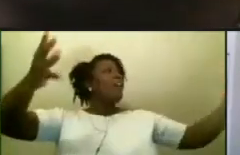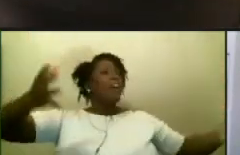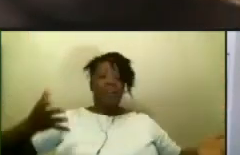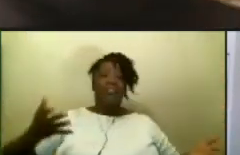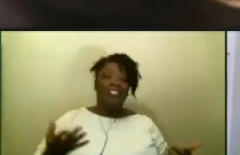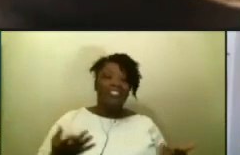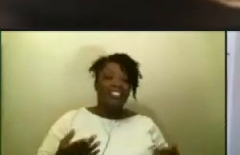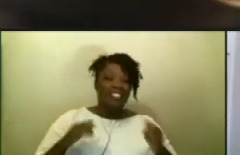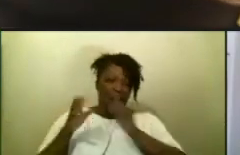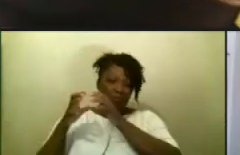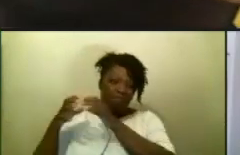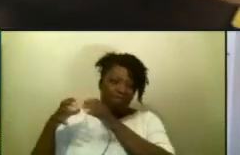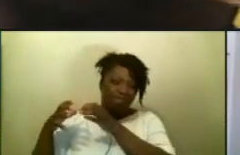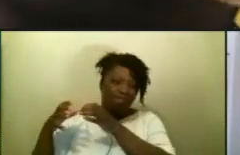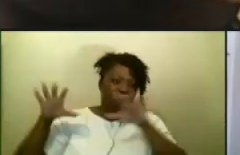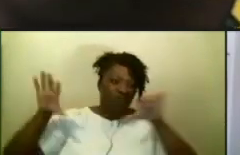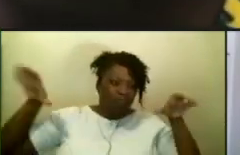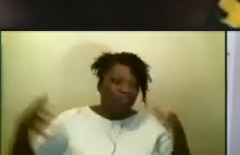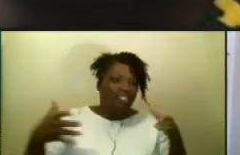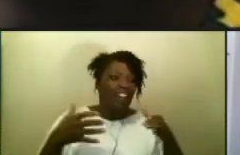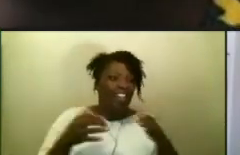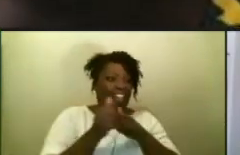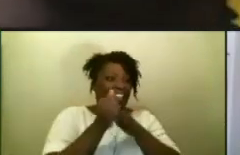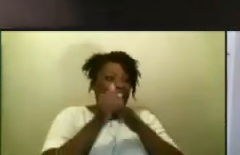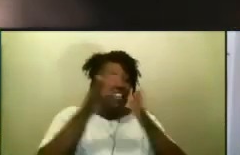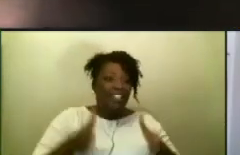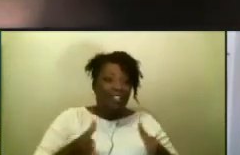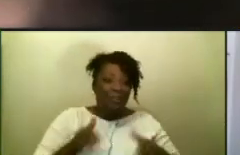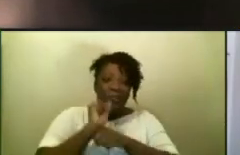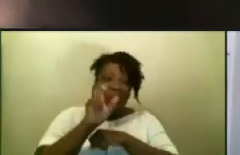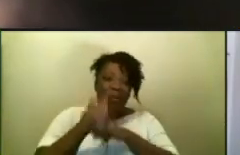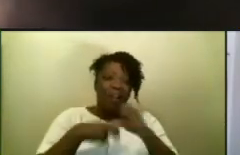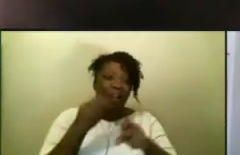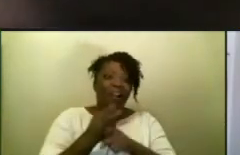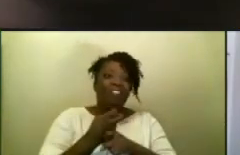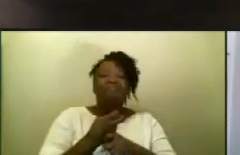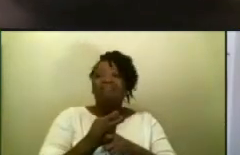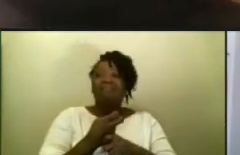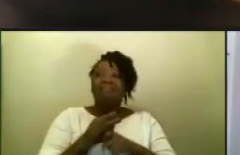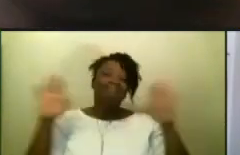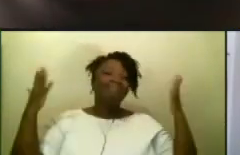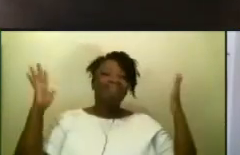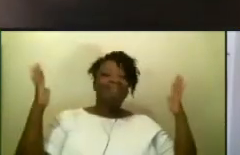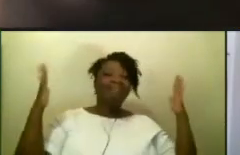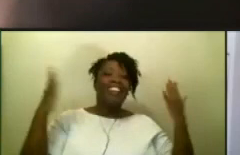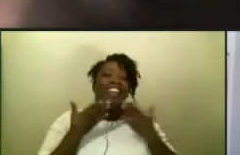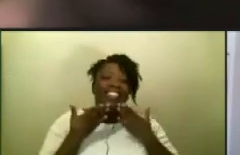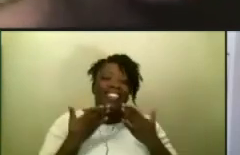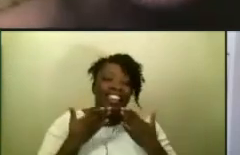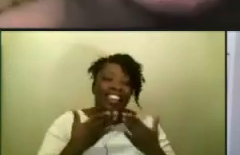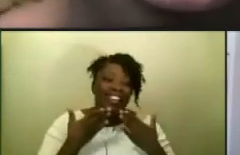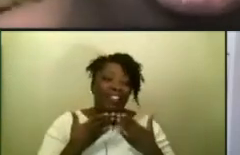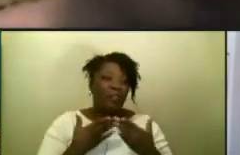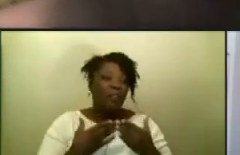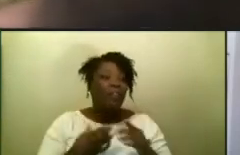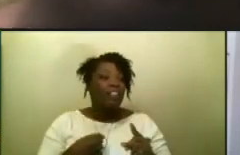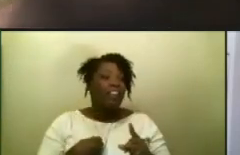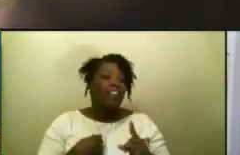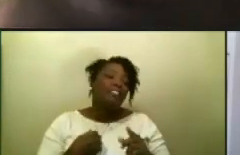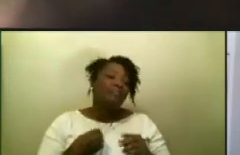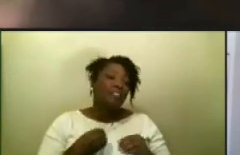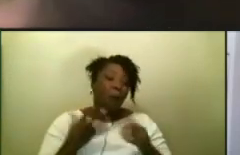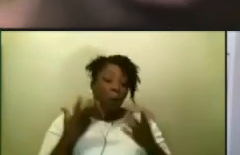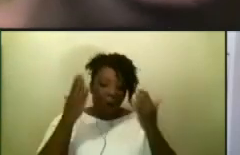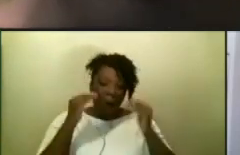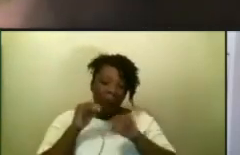great organizers, our great leaders who are right now working hard for us to be able to do that and have the impact that we want. So thank you